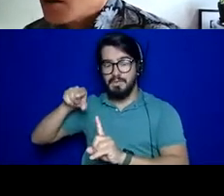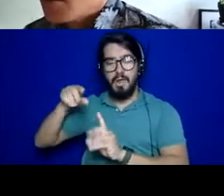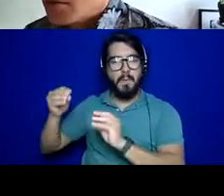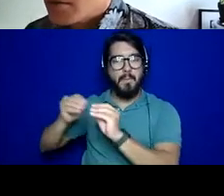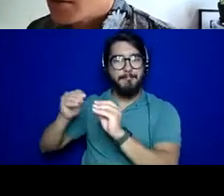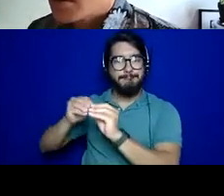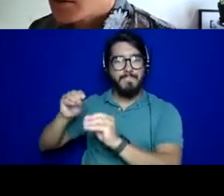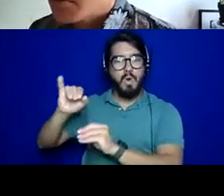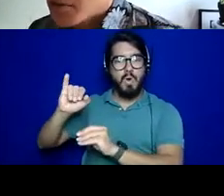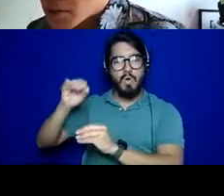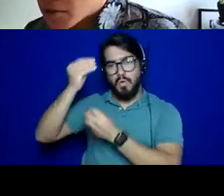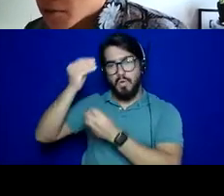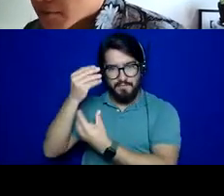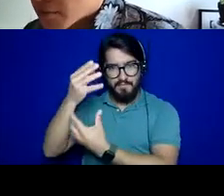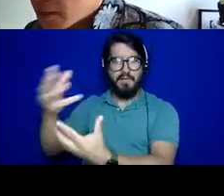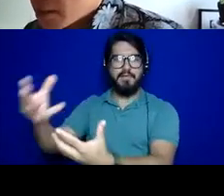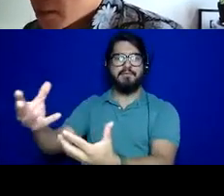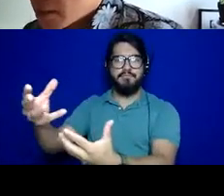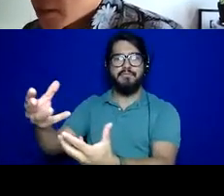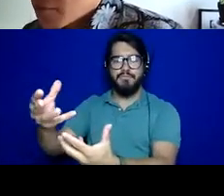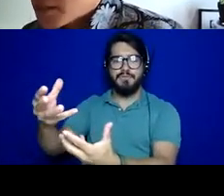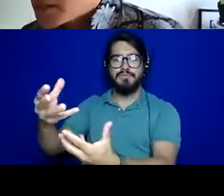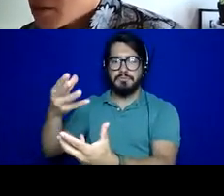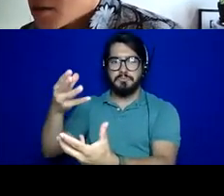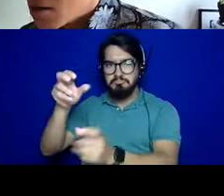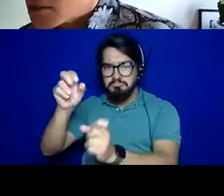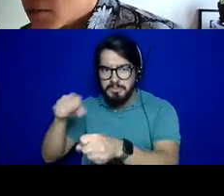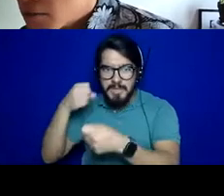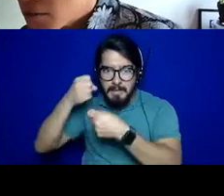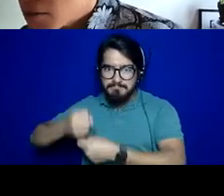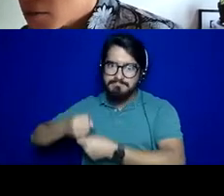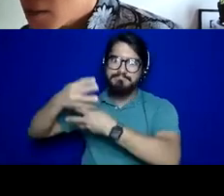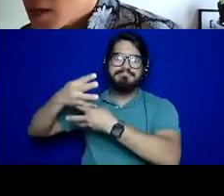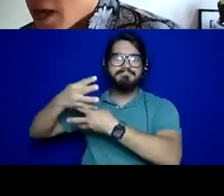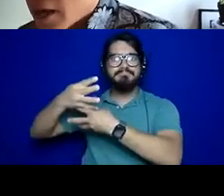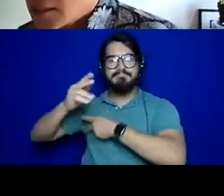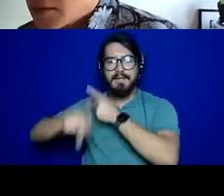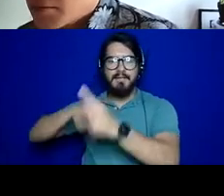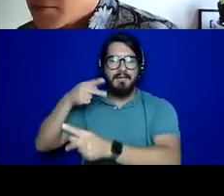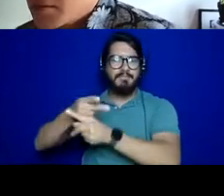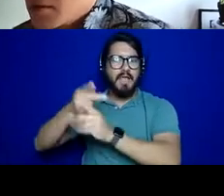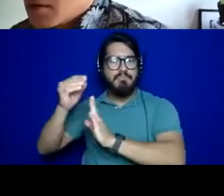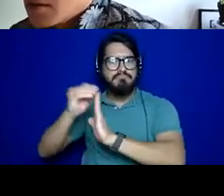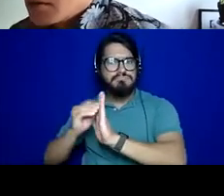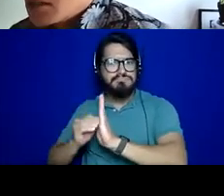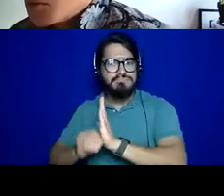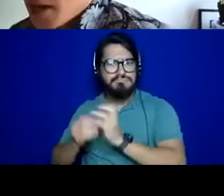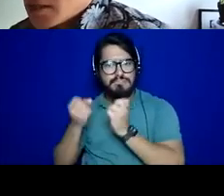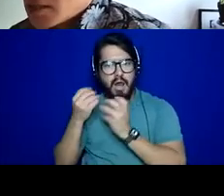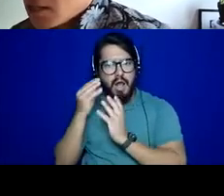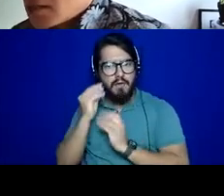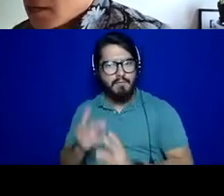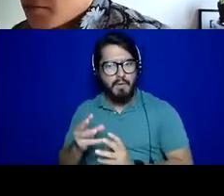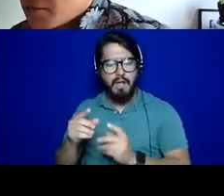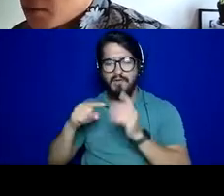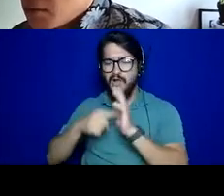pictures. The different parts of the information there are general, EXIF,